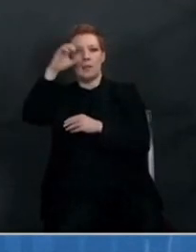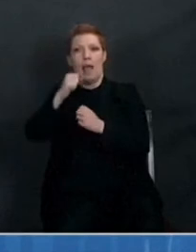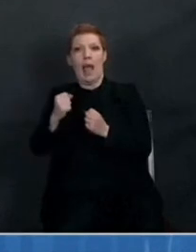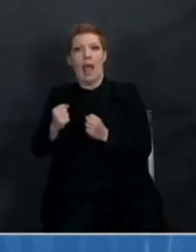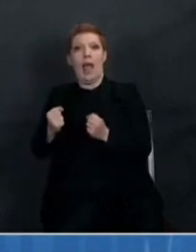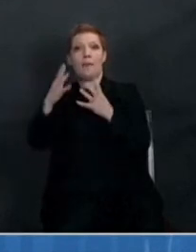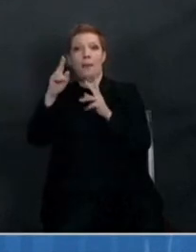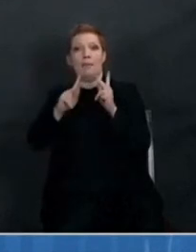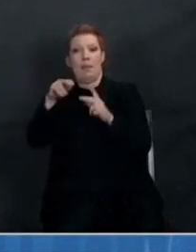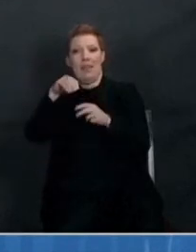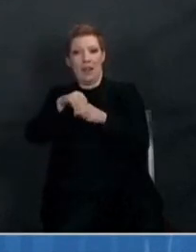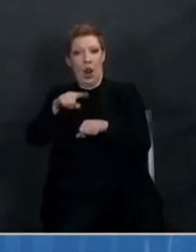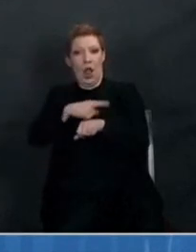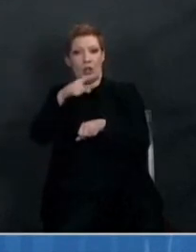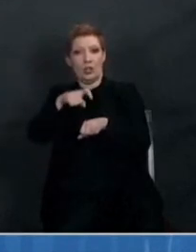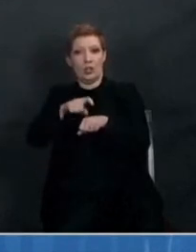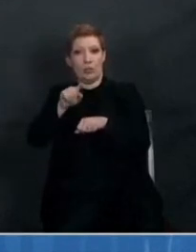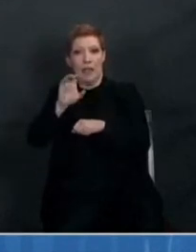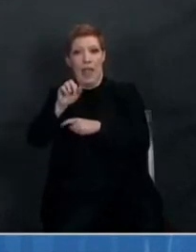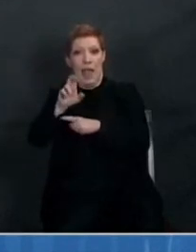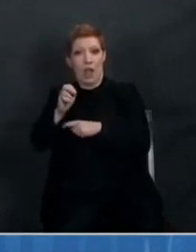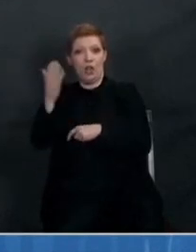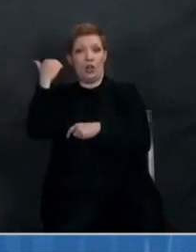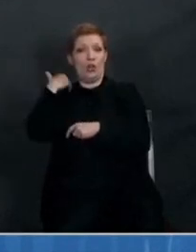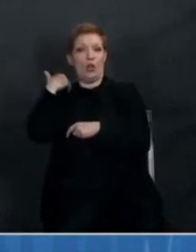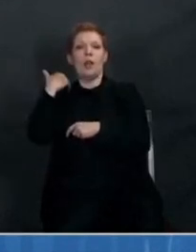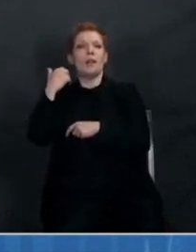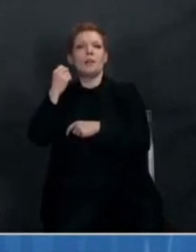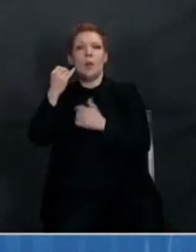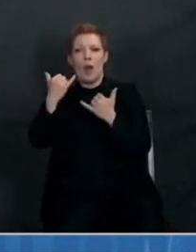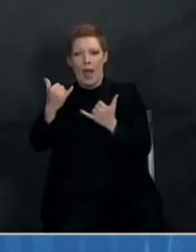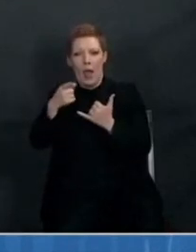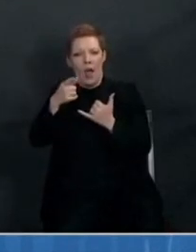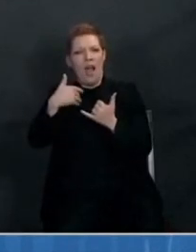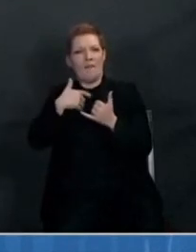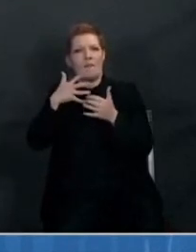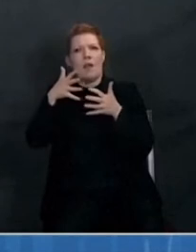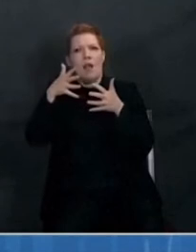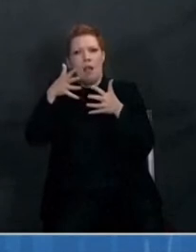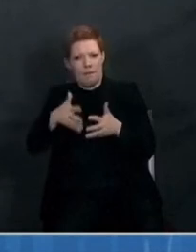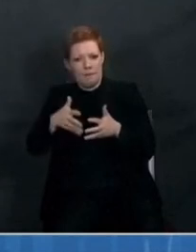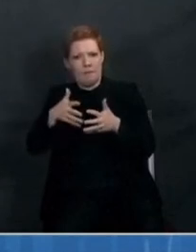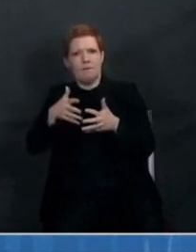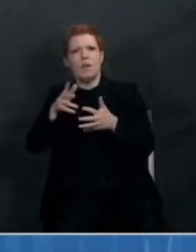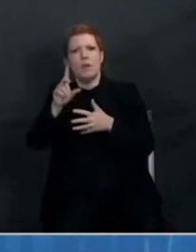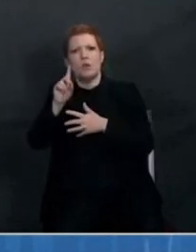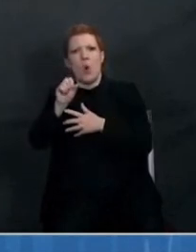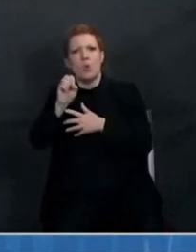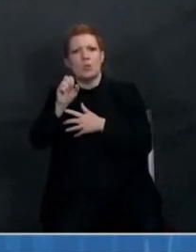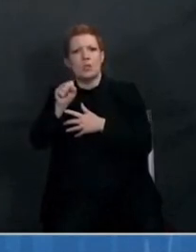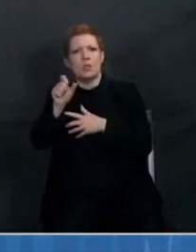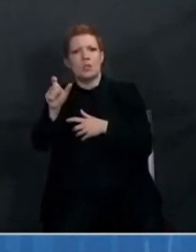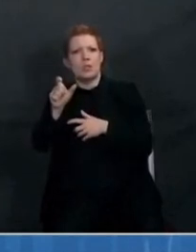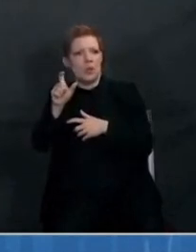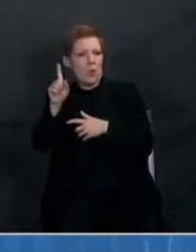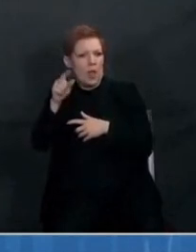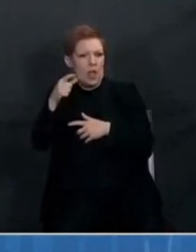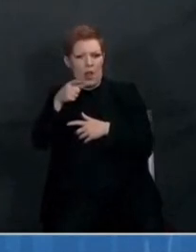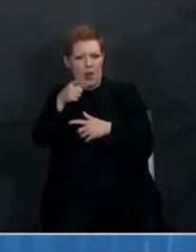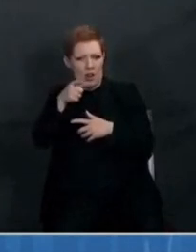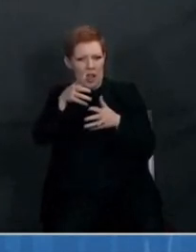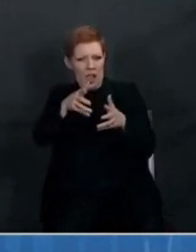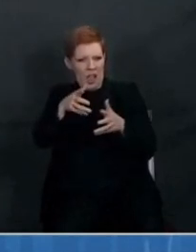long-term care facilities. And so there are, in some places, excess doses. And we have been working with states and with those